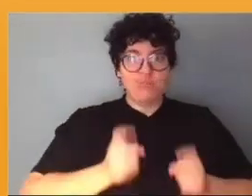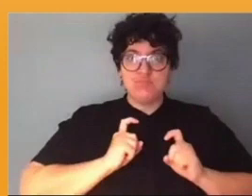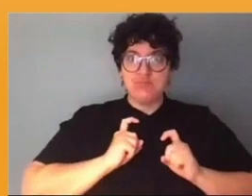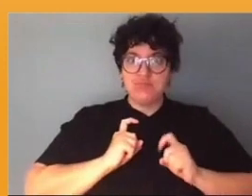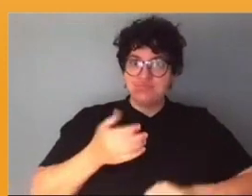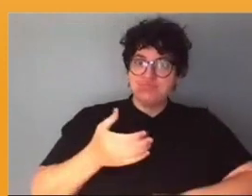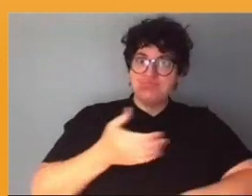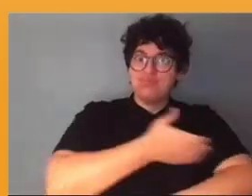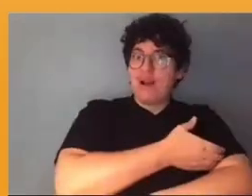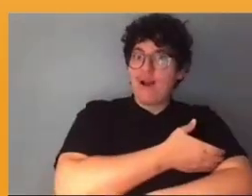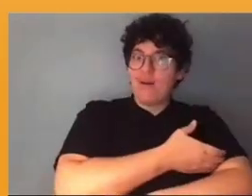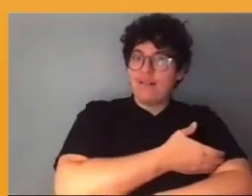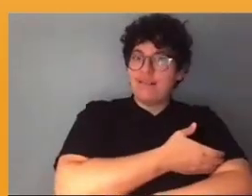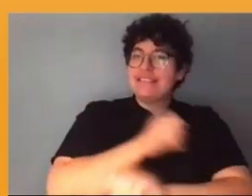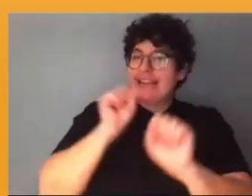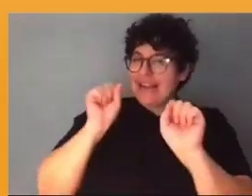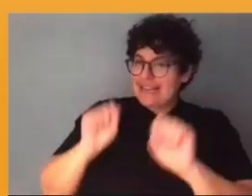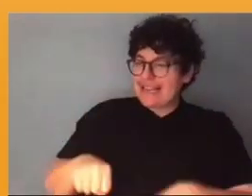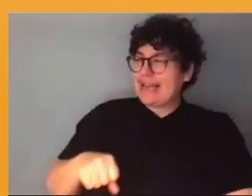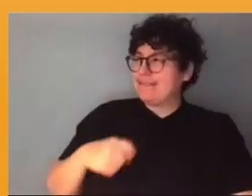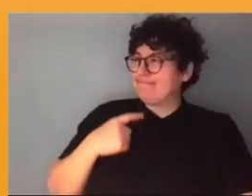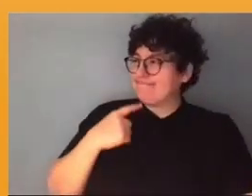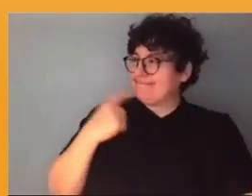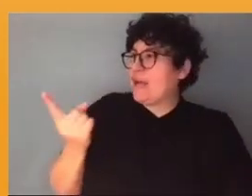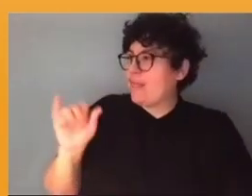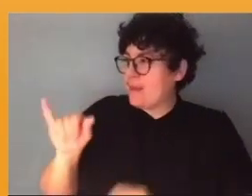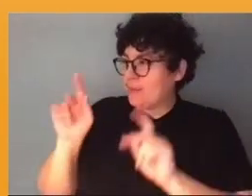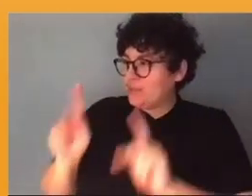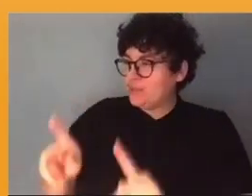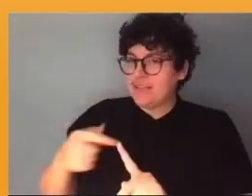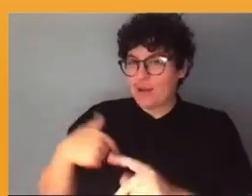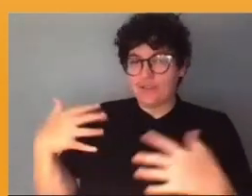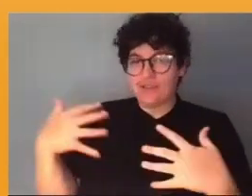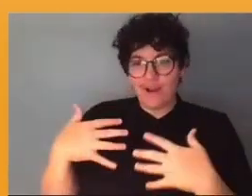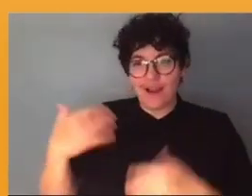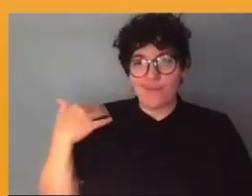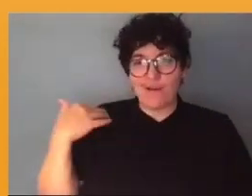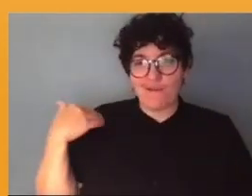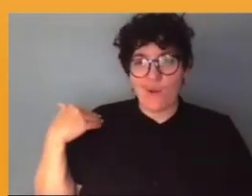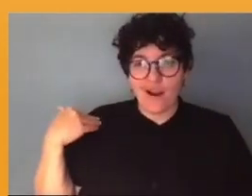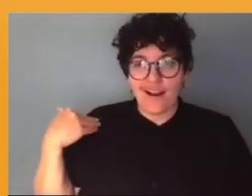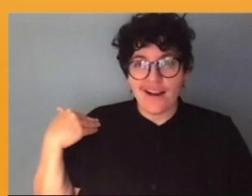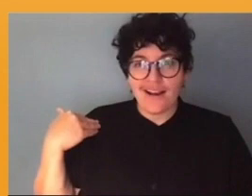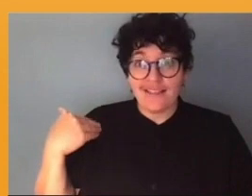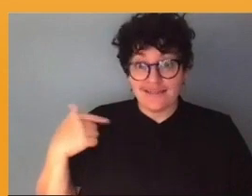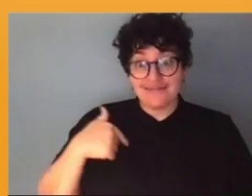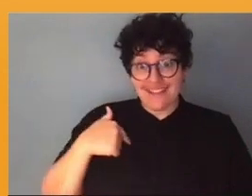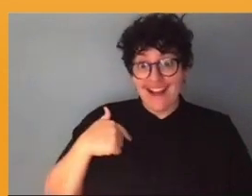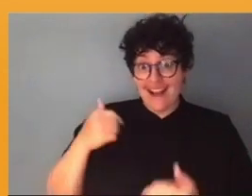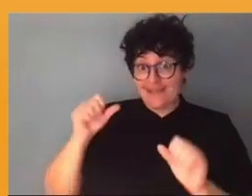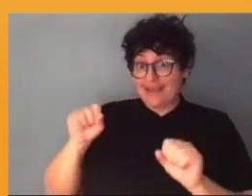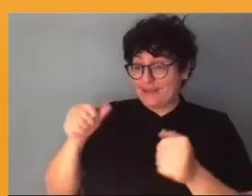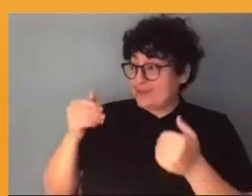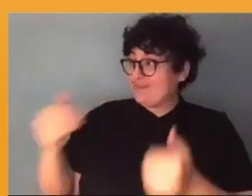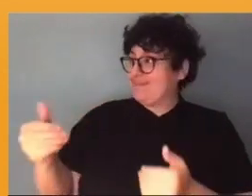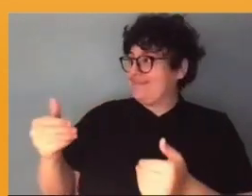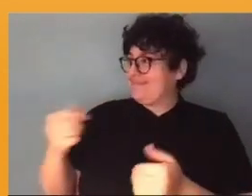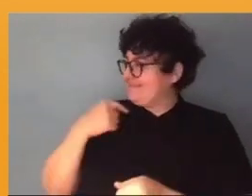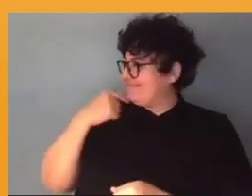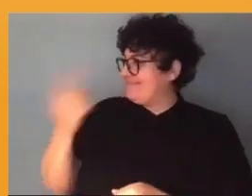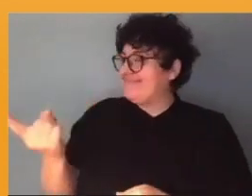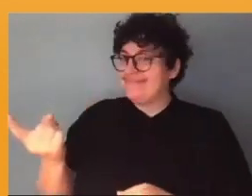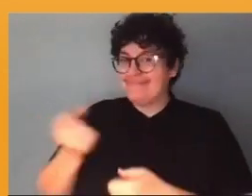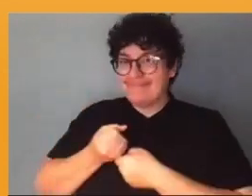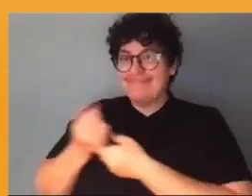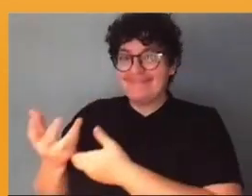like, I really should say something to this person. And, you know, I ended up doing it because of that dance. And I've seen firsthand the, you